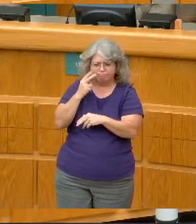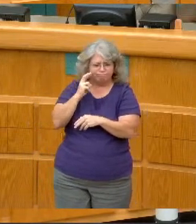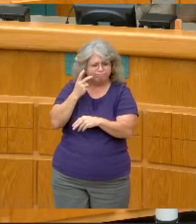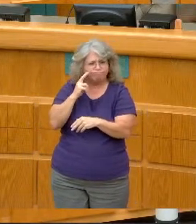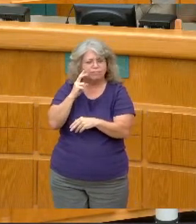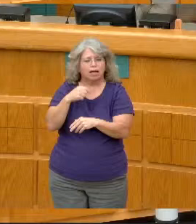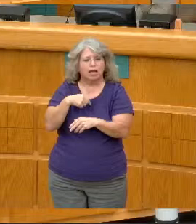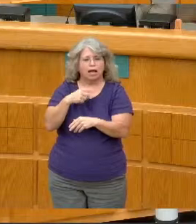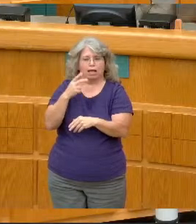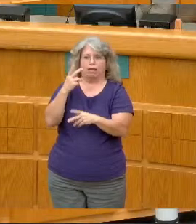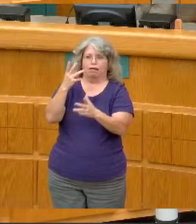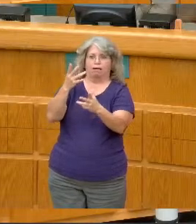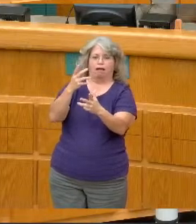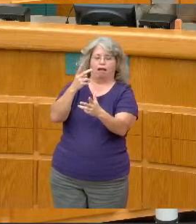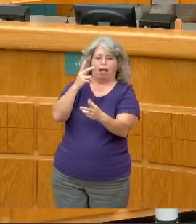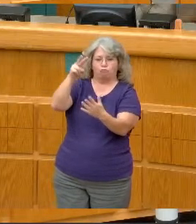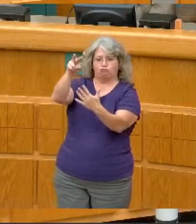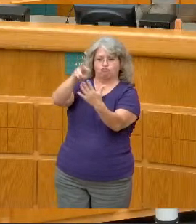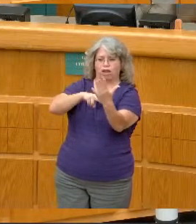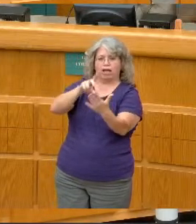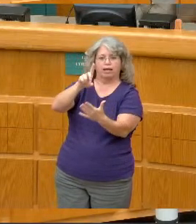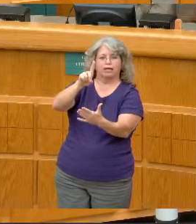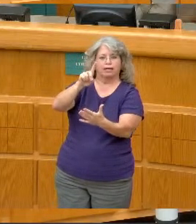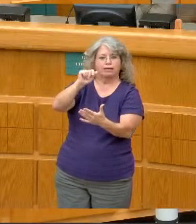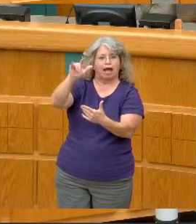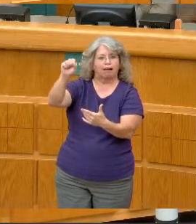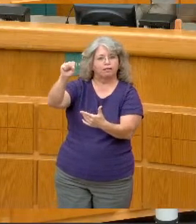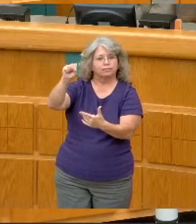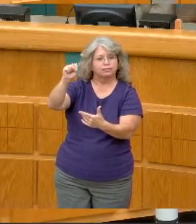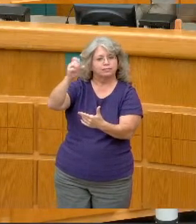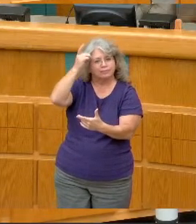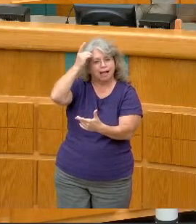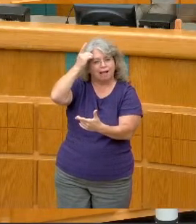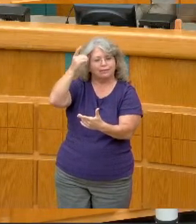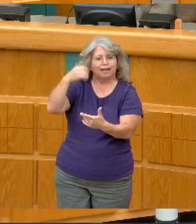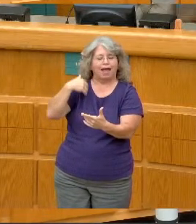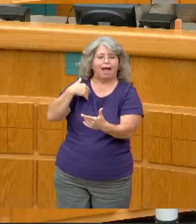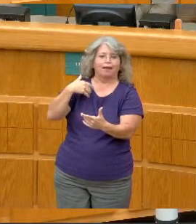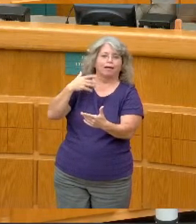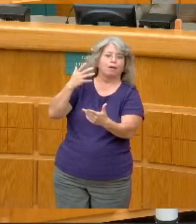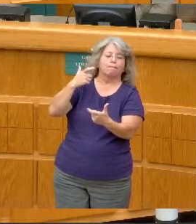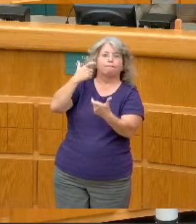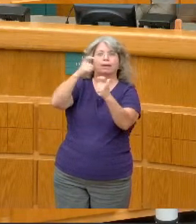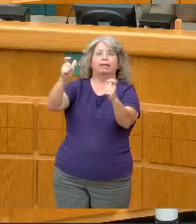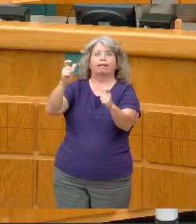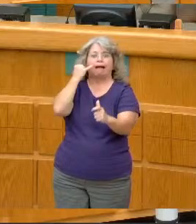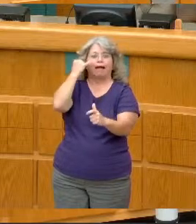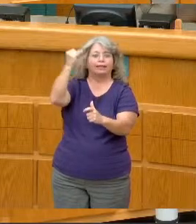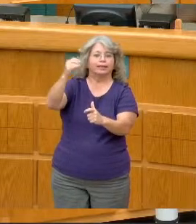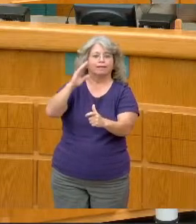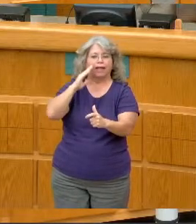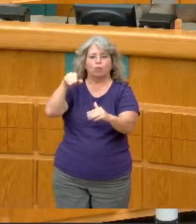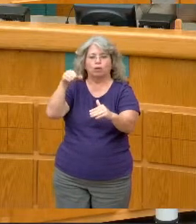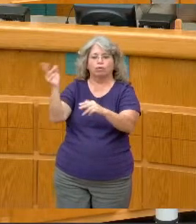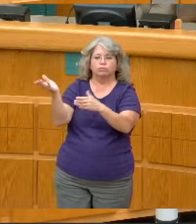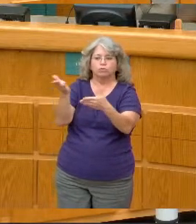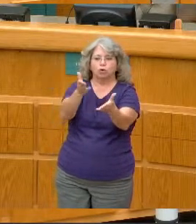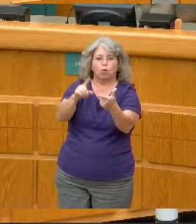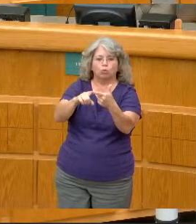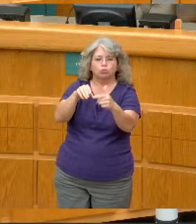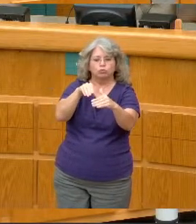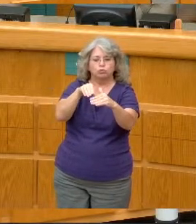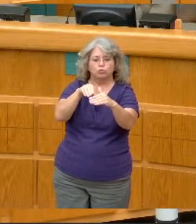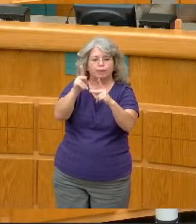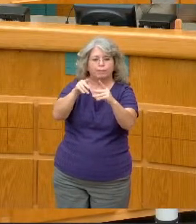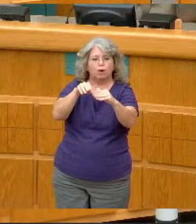4 different news feeds every morning. And I got a kick out of, a couple of days ago, they said that Dallas had this